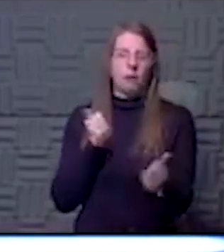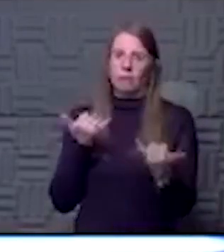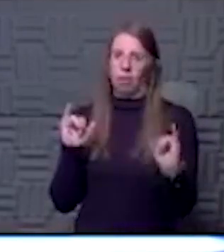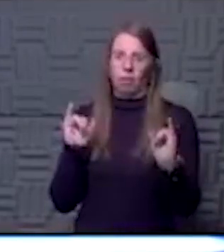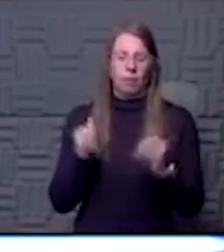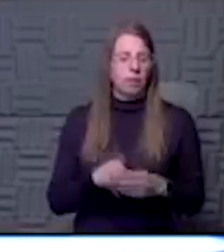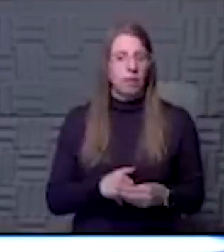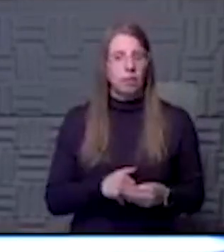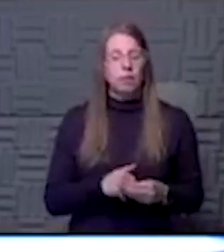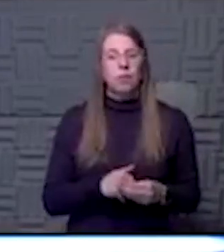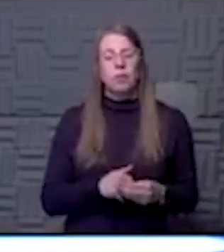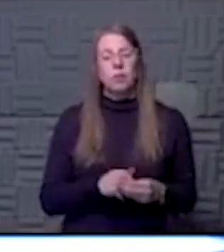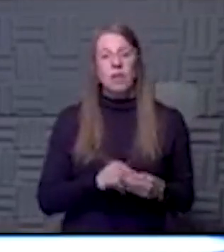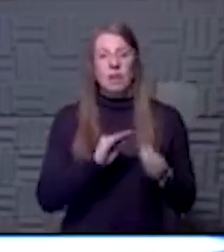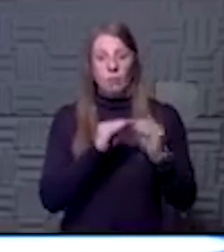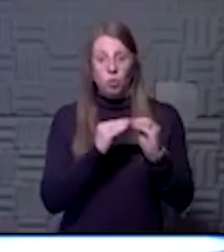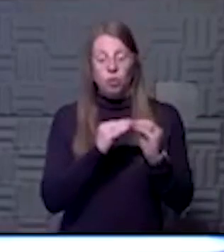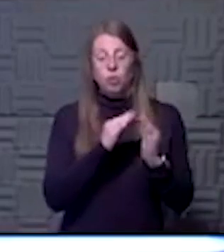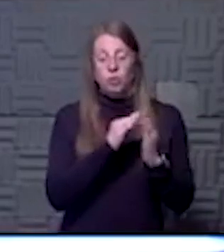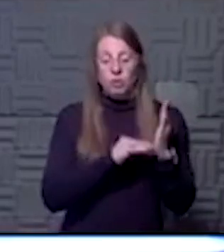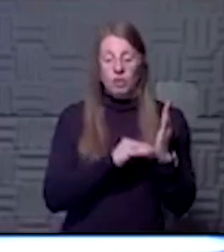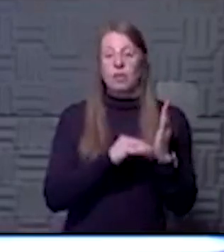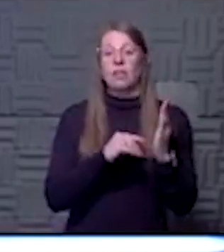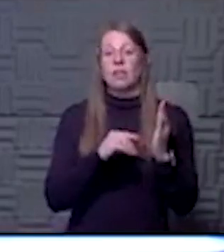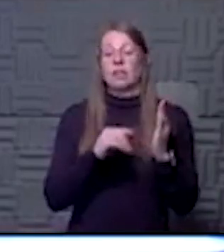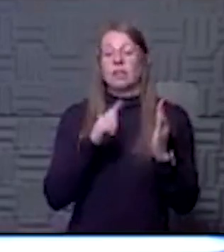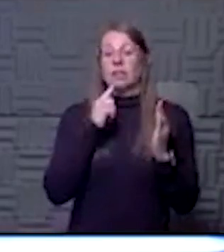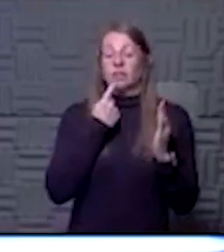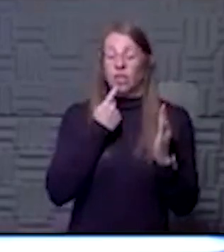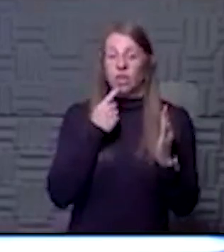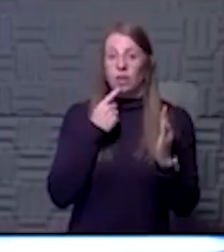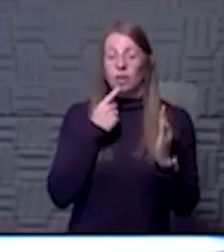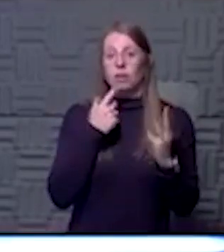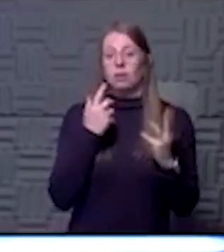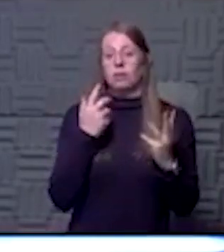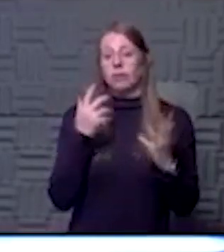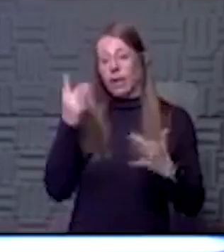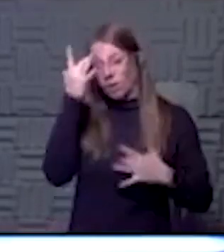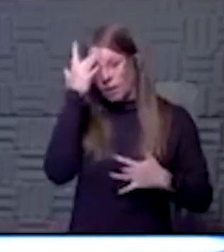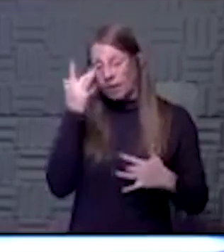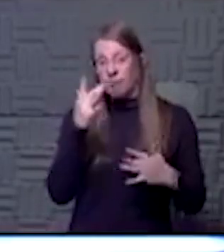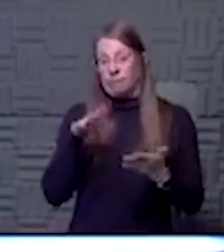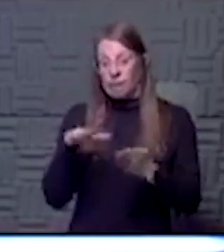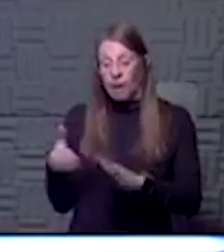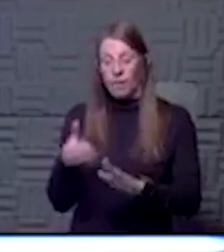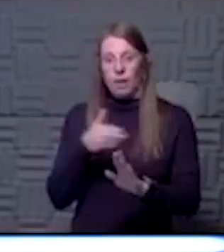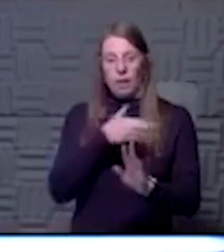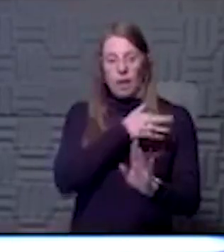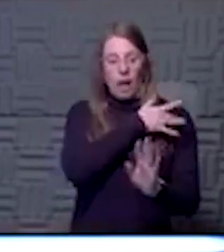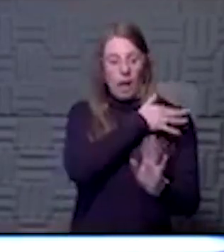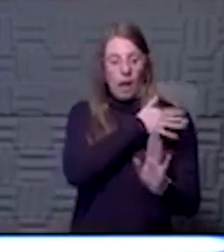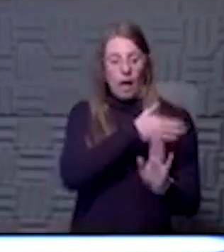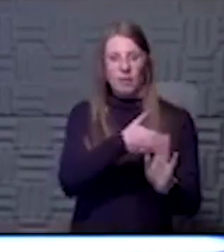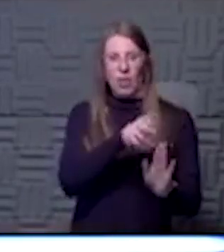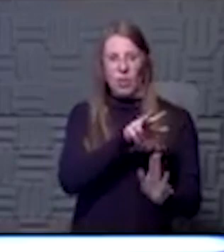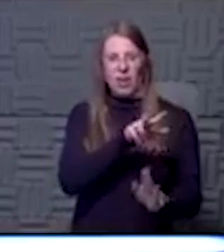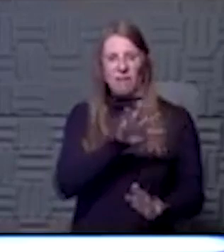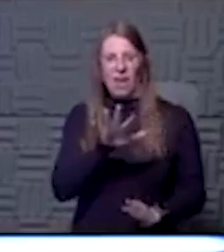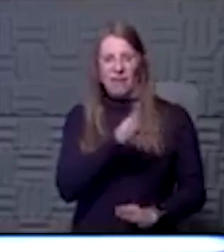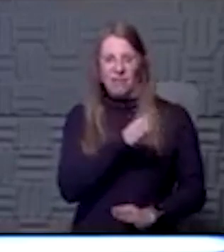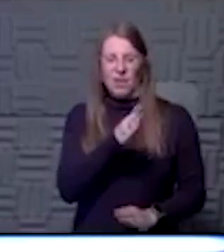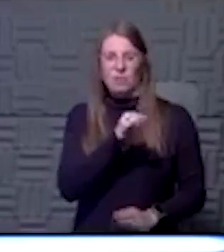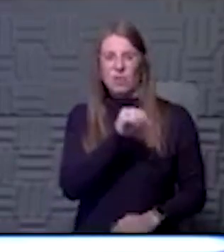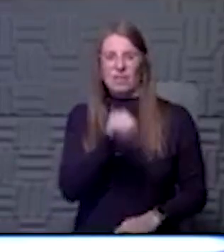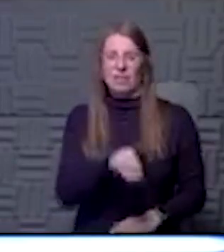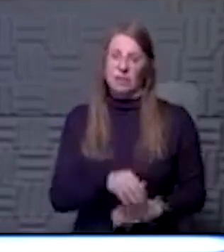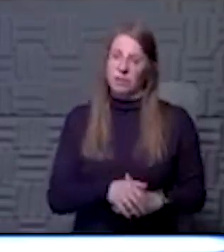you look at the numbers and the severe illness, the hospitalizations, the deaths that occur to get to that point, I personally just think